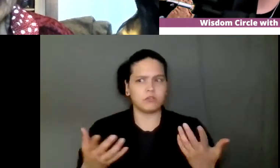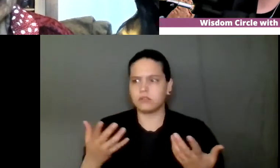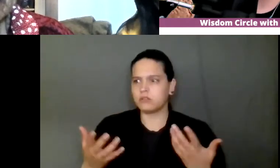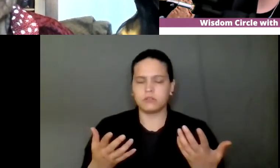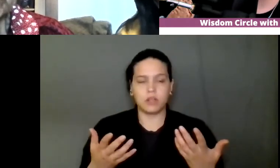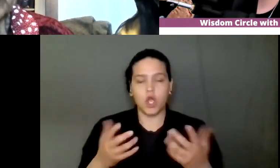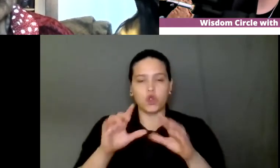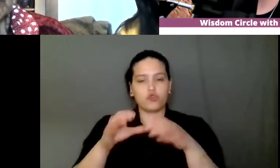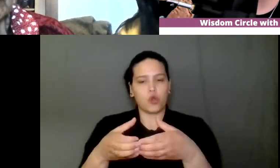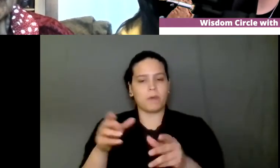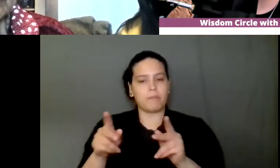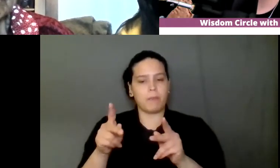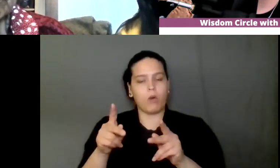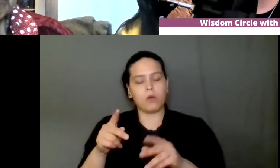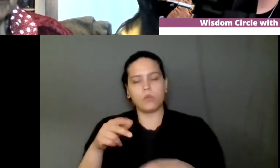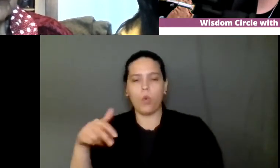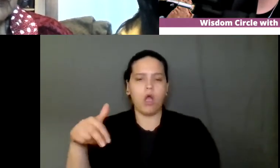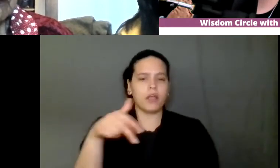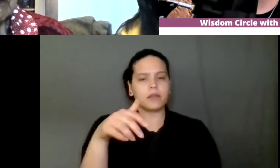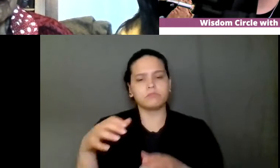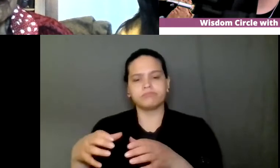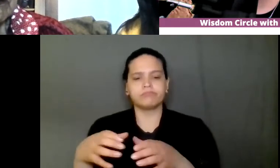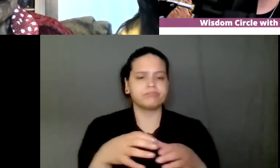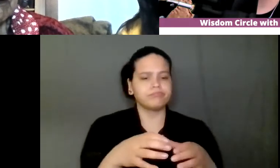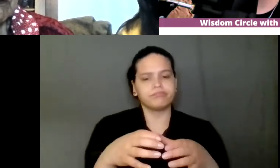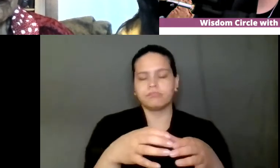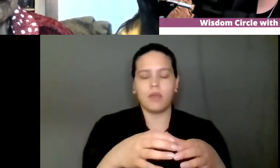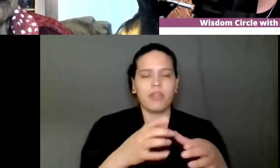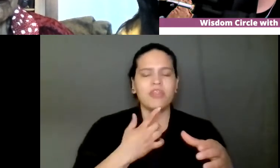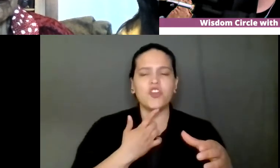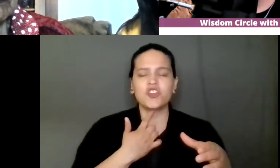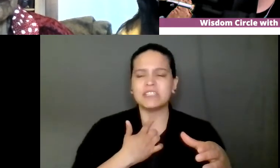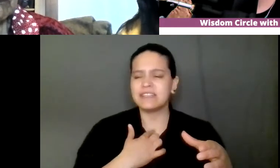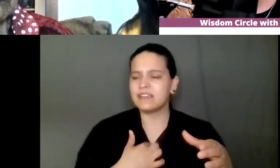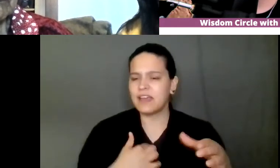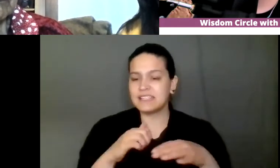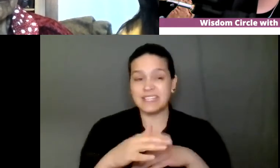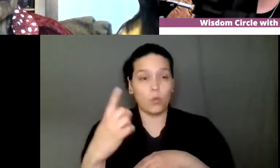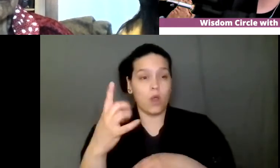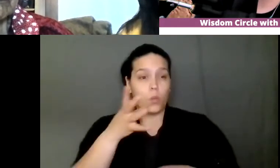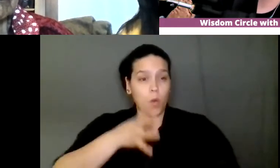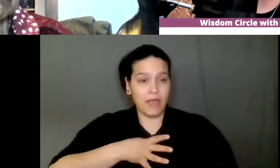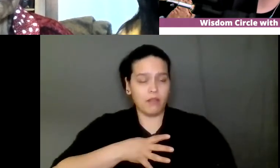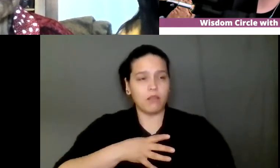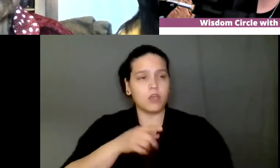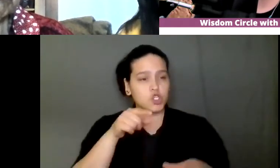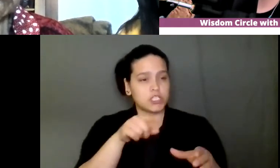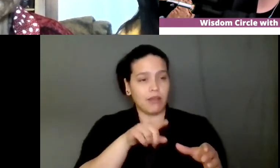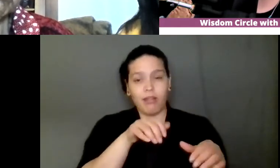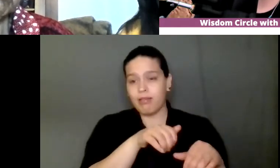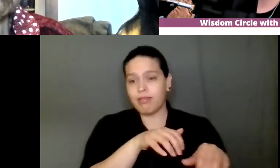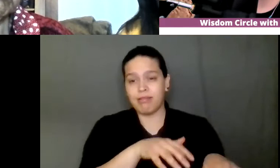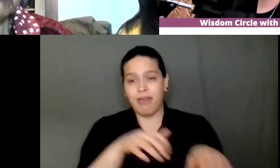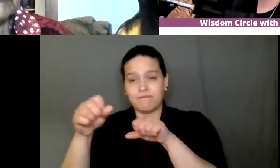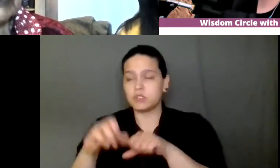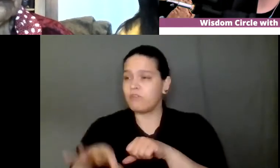thirsty. And they send one of the women leaves the group to go find water because they were very